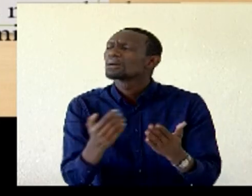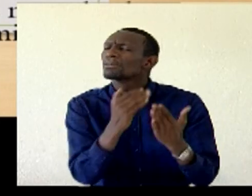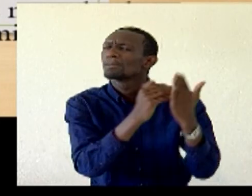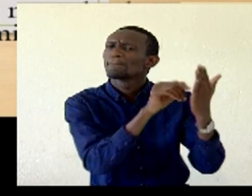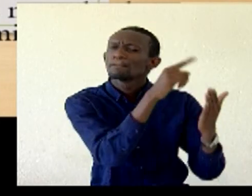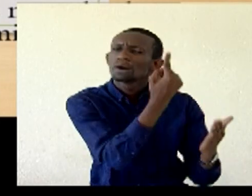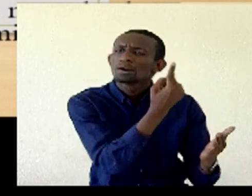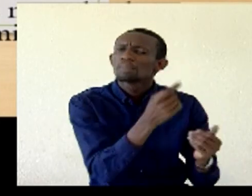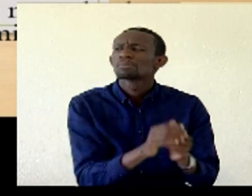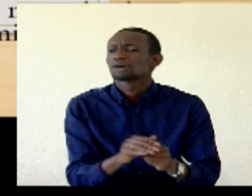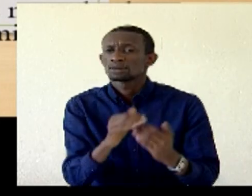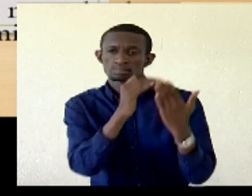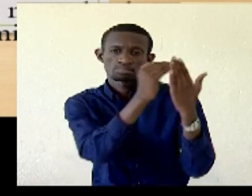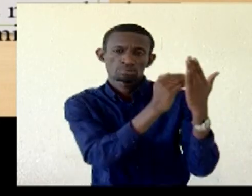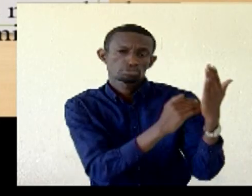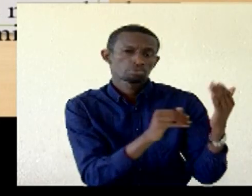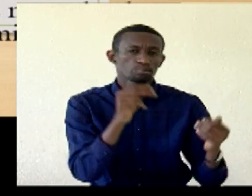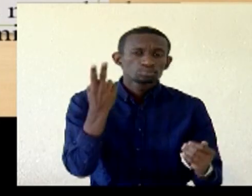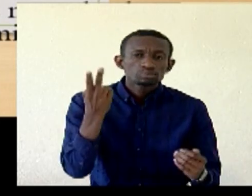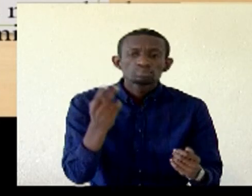we have secondary,